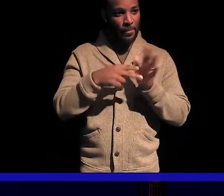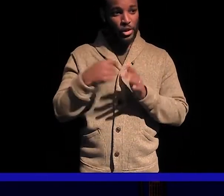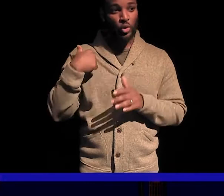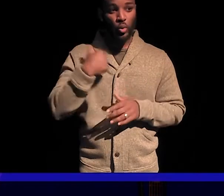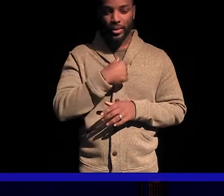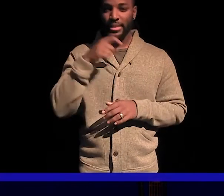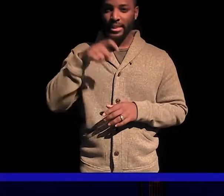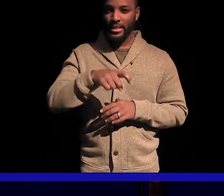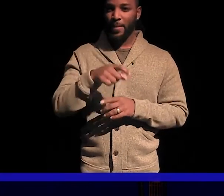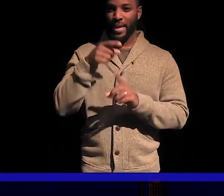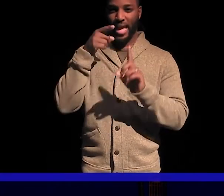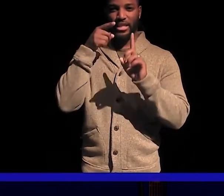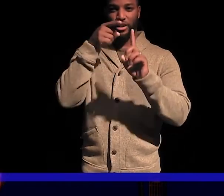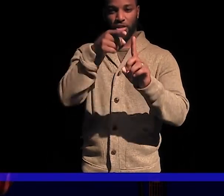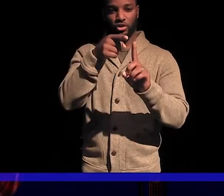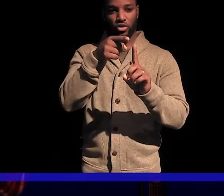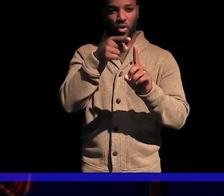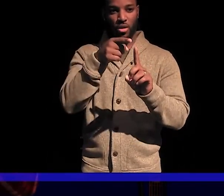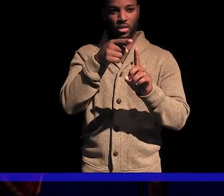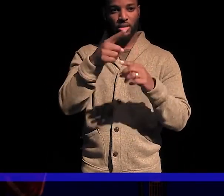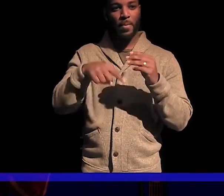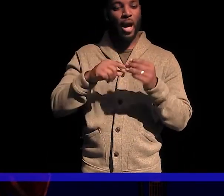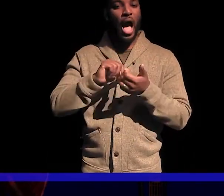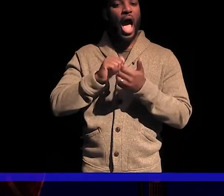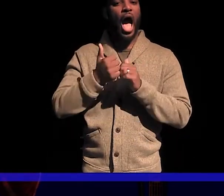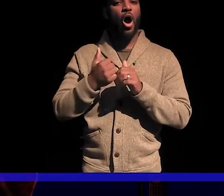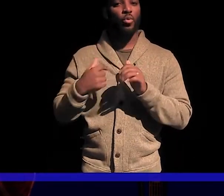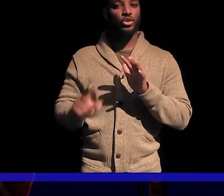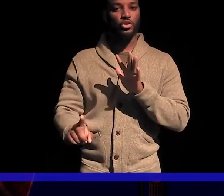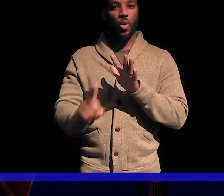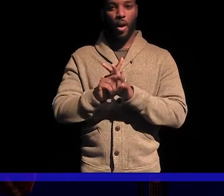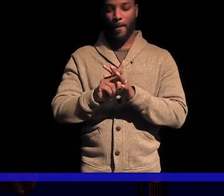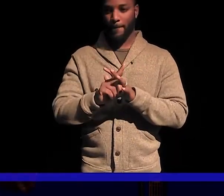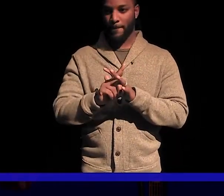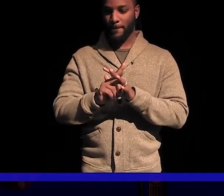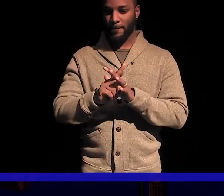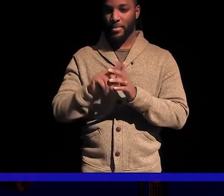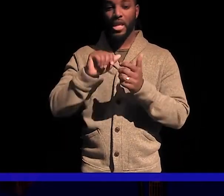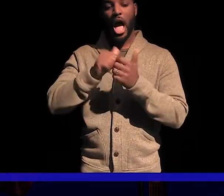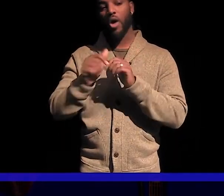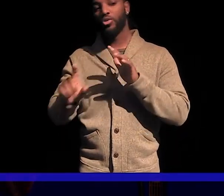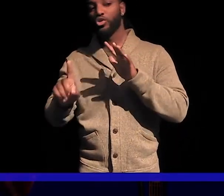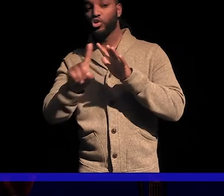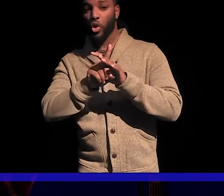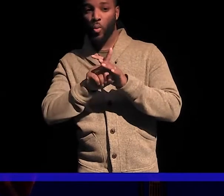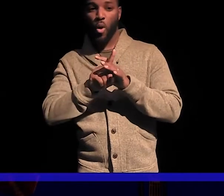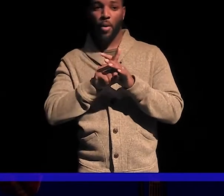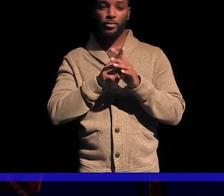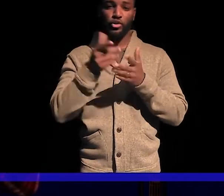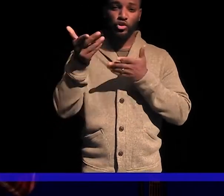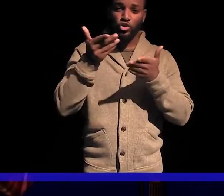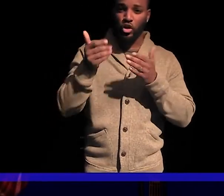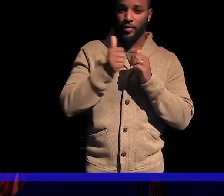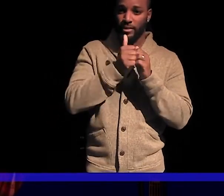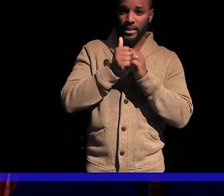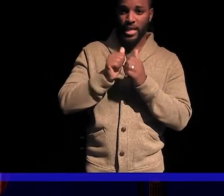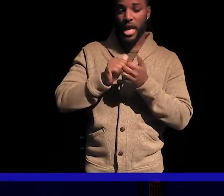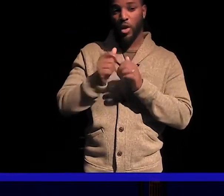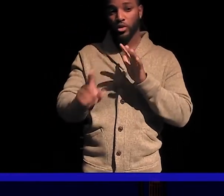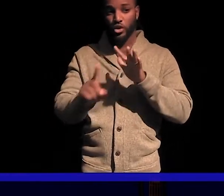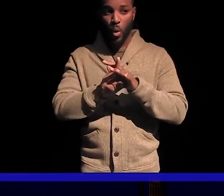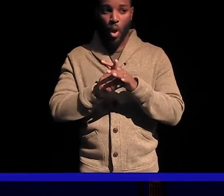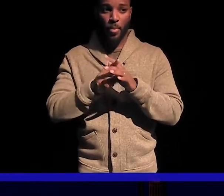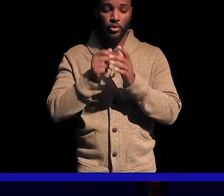be intentional about how we show up, right? How we show up to serve together, how we show up to